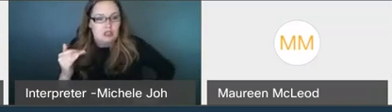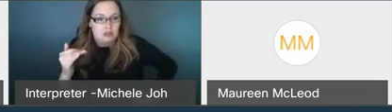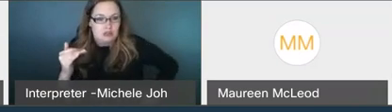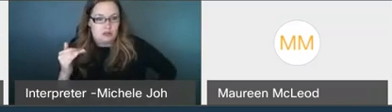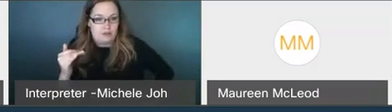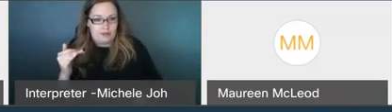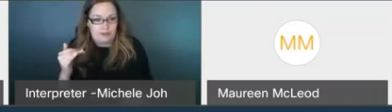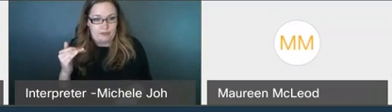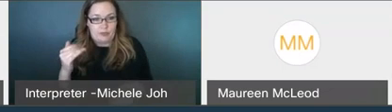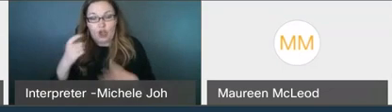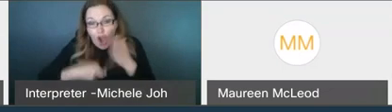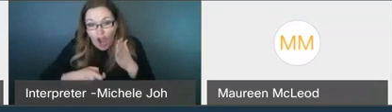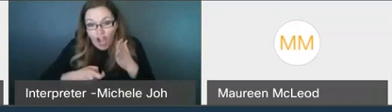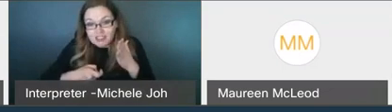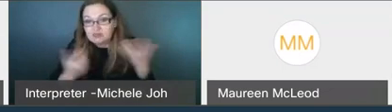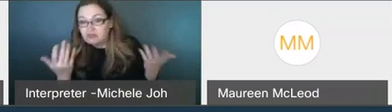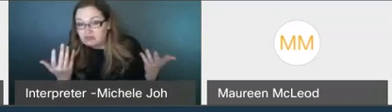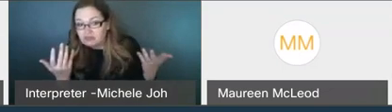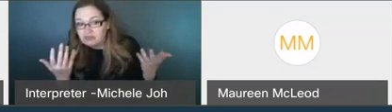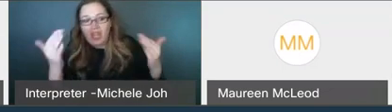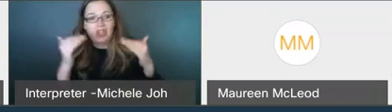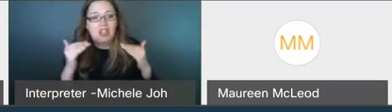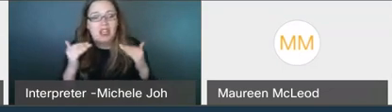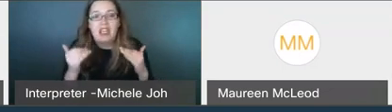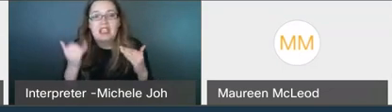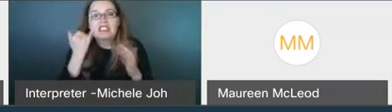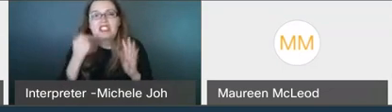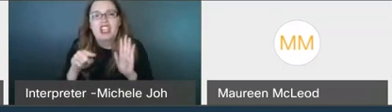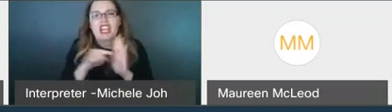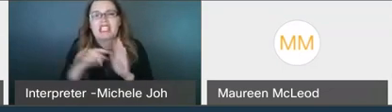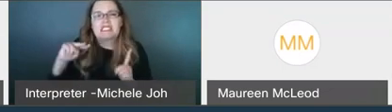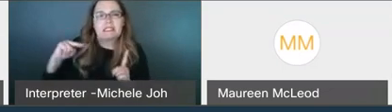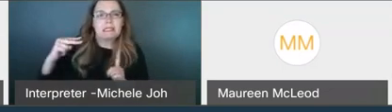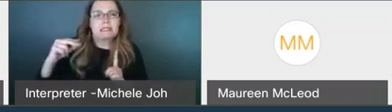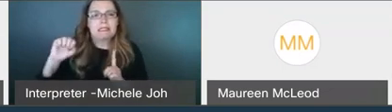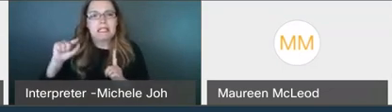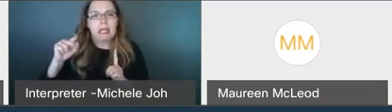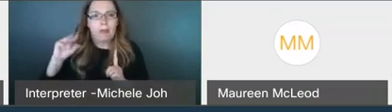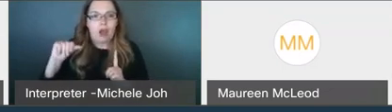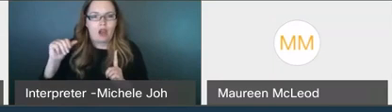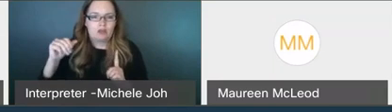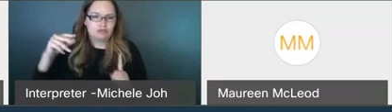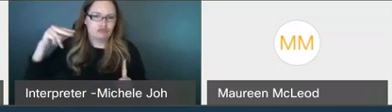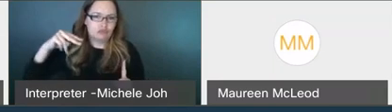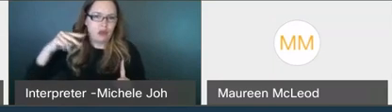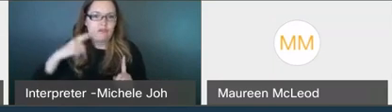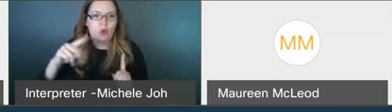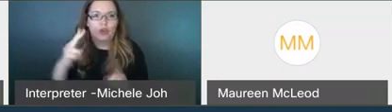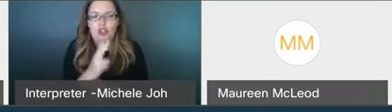stigma attached to some medications. And this is where one has discussions with administrators